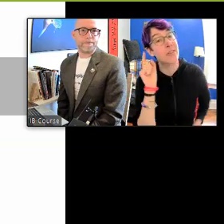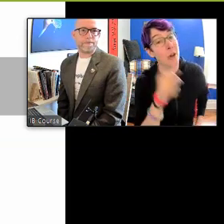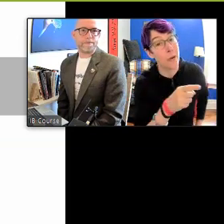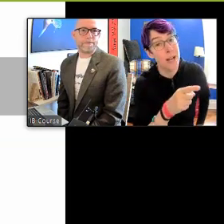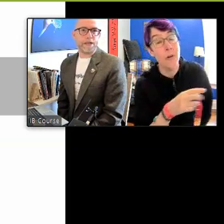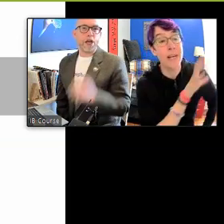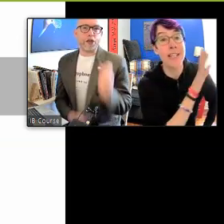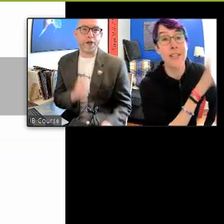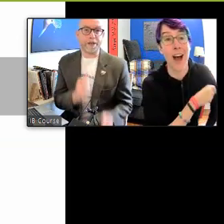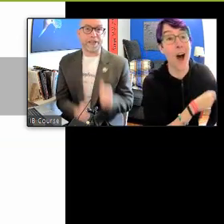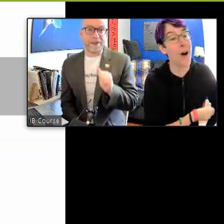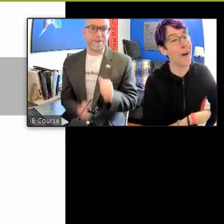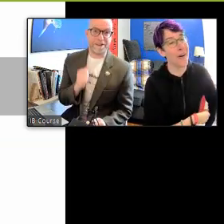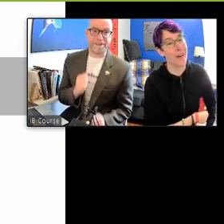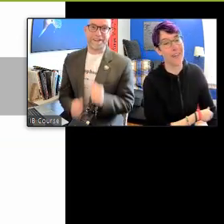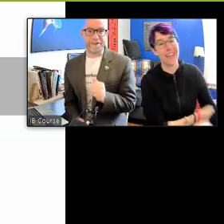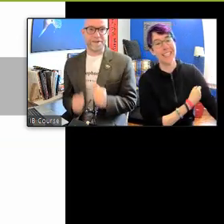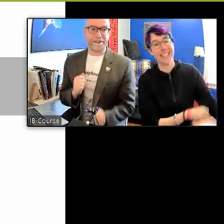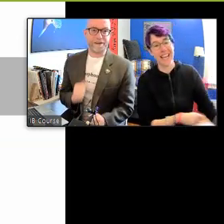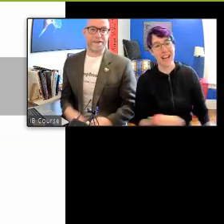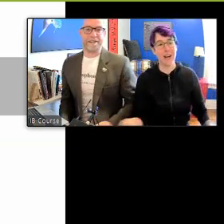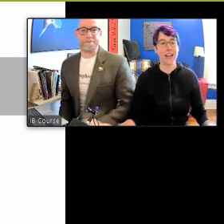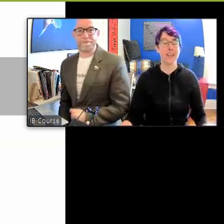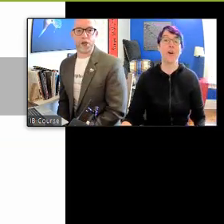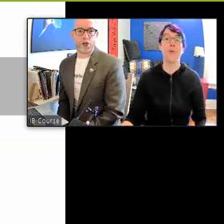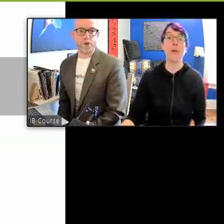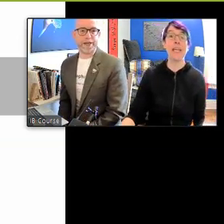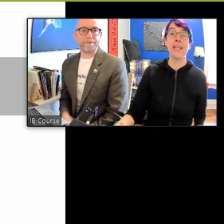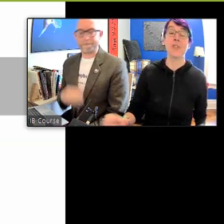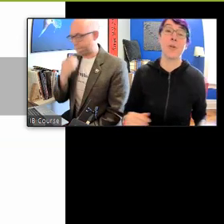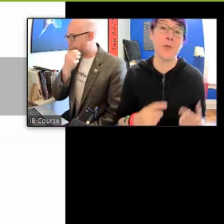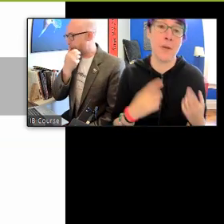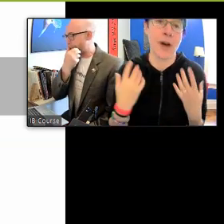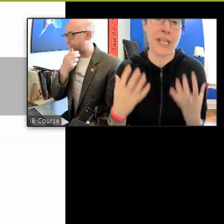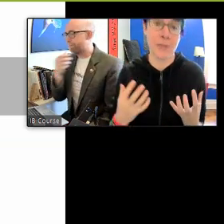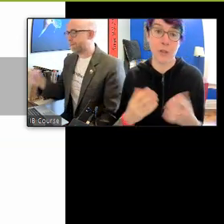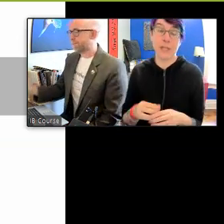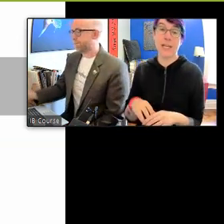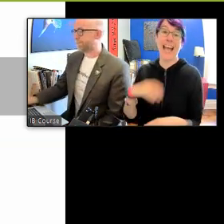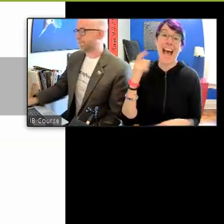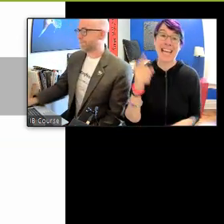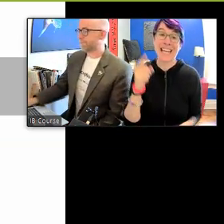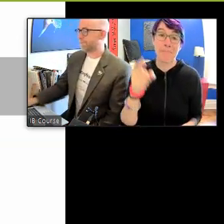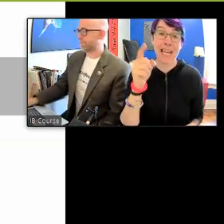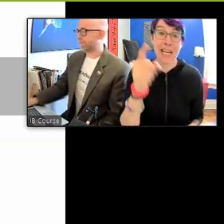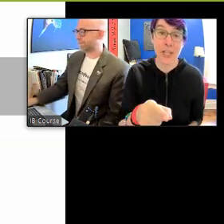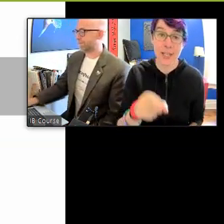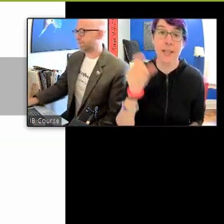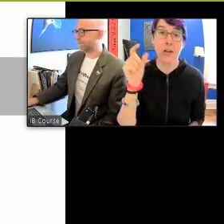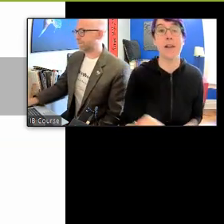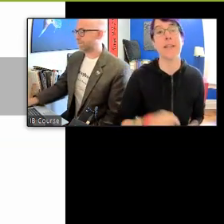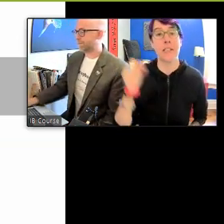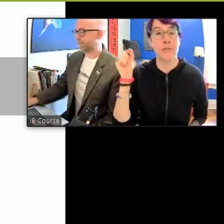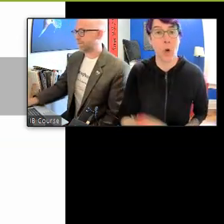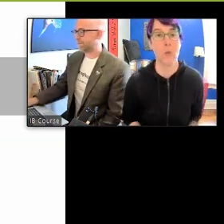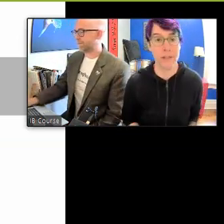Okay, so we... You can do it. You can do it. You can do it. Okay, so we told you about hemoglobin adaptation in